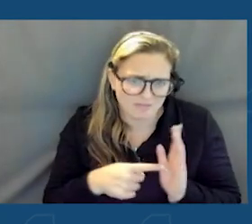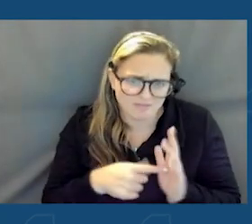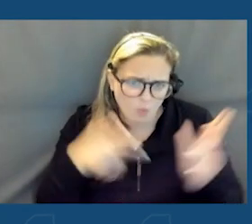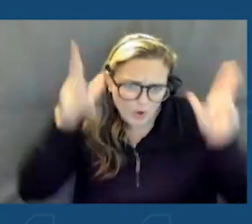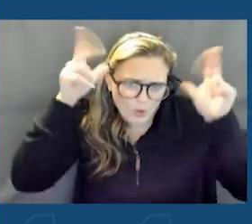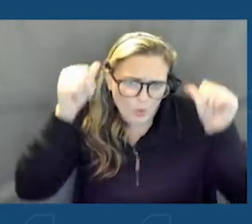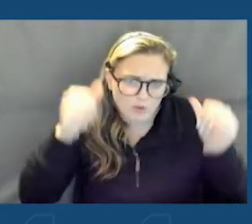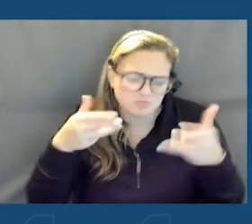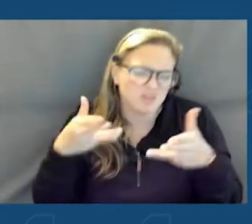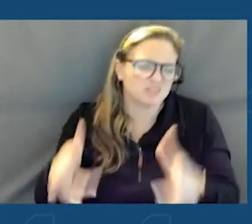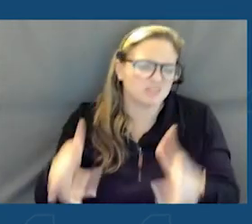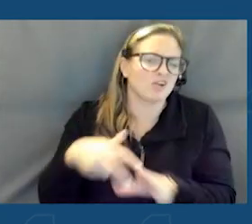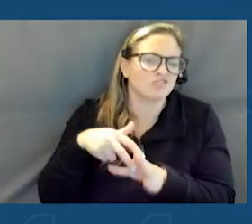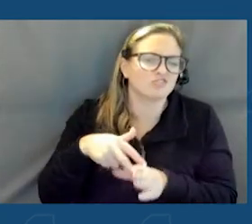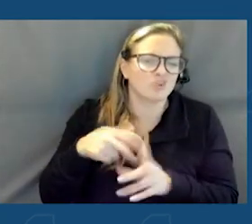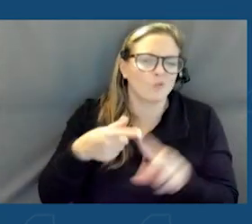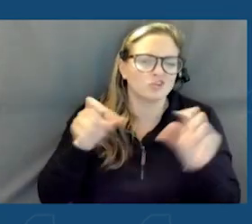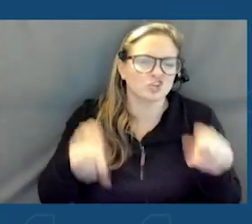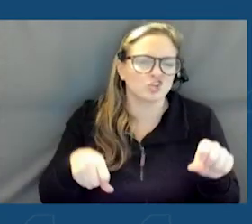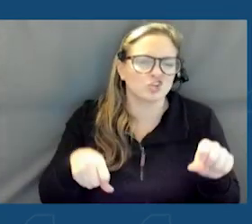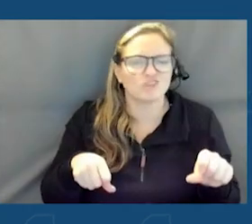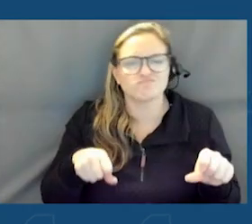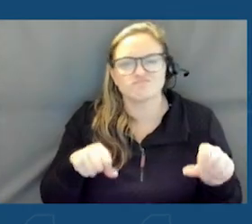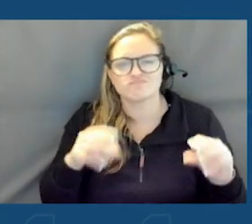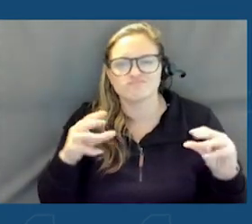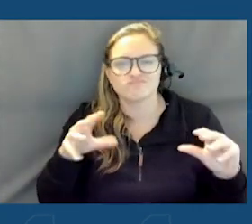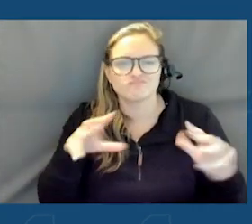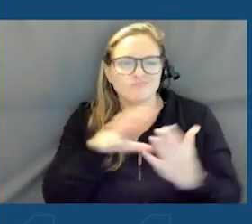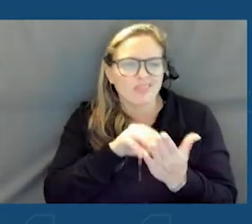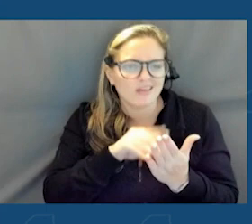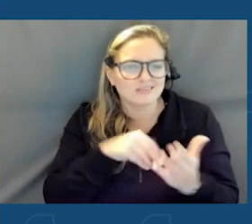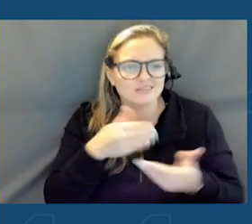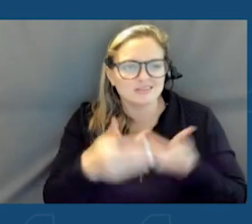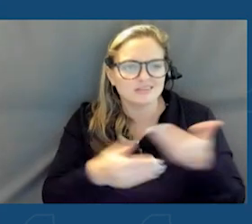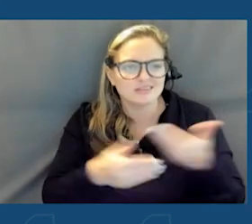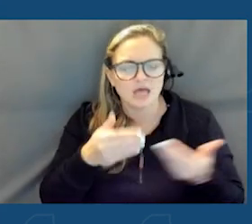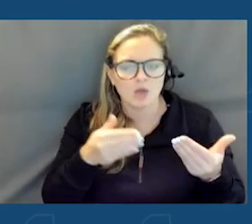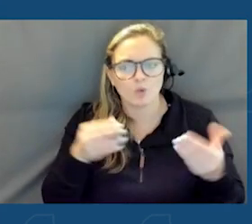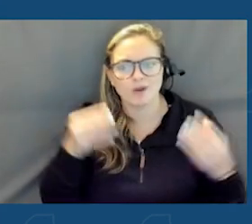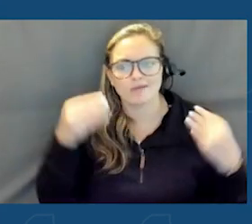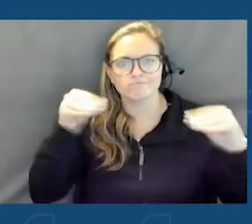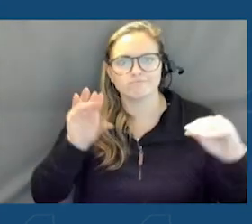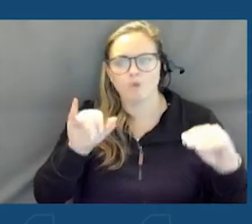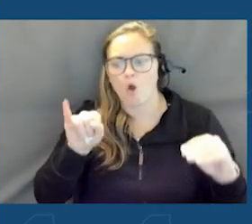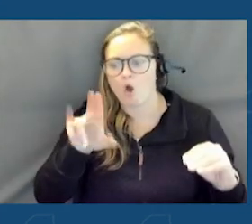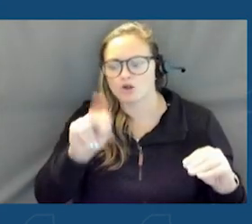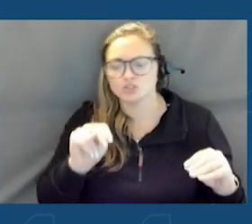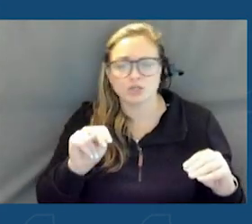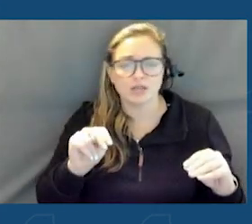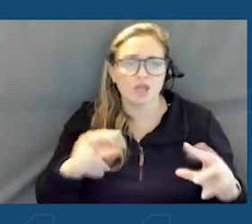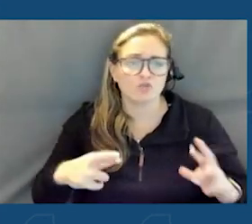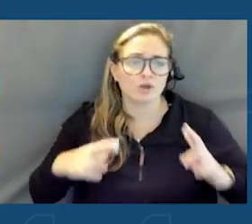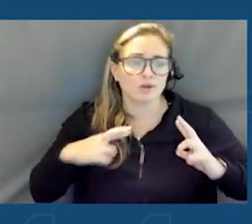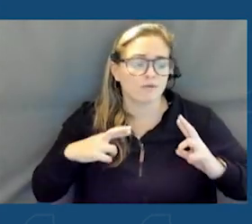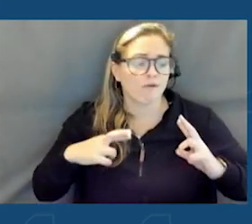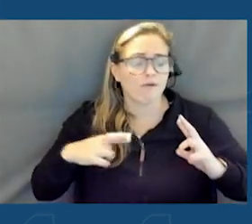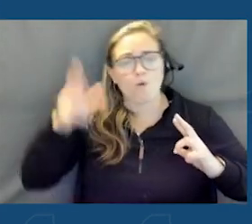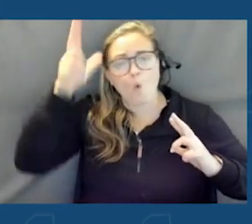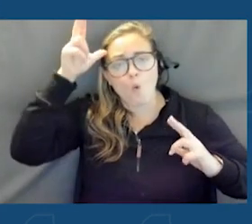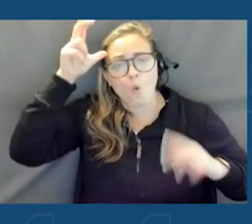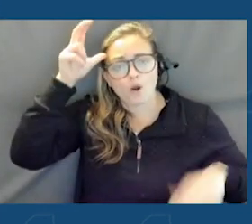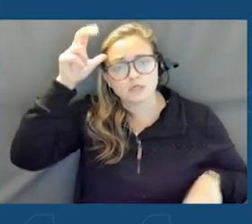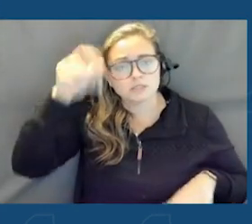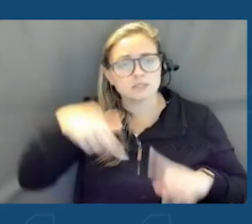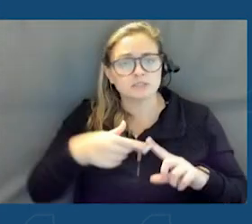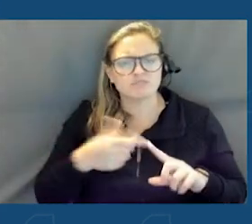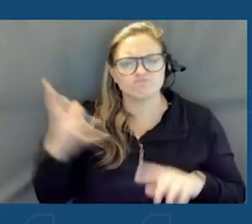let her ride horses when she could, took lessons. And all of a sudden, we're at this auction, and this retired thoroughbred comes out, a former racehorse who